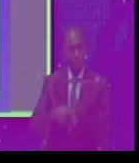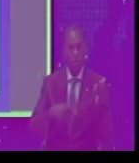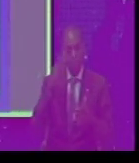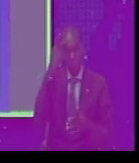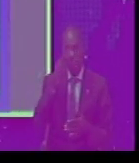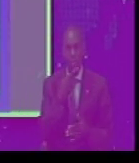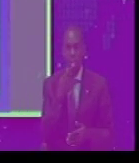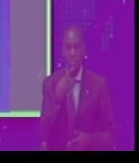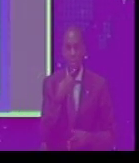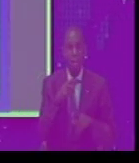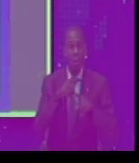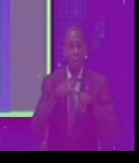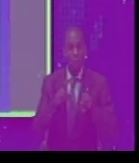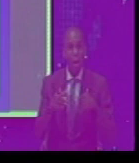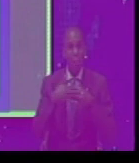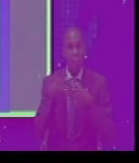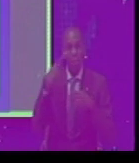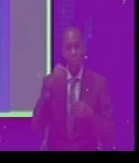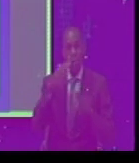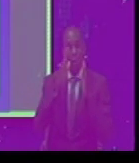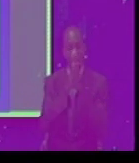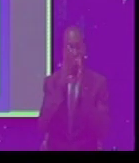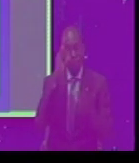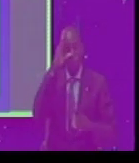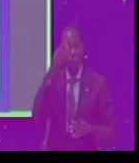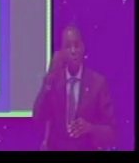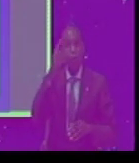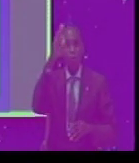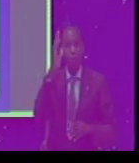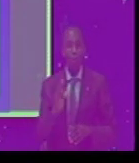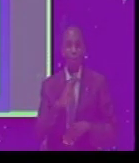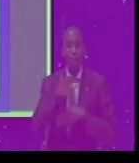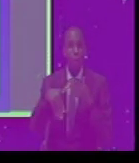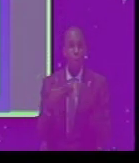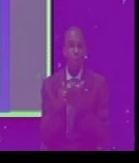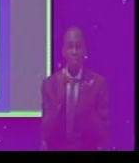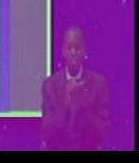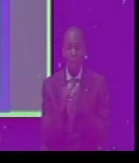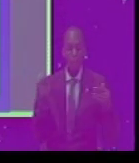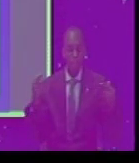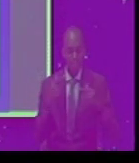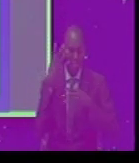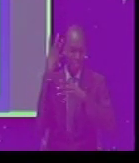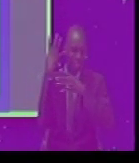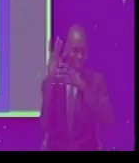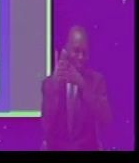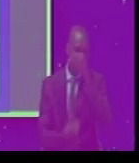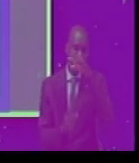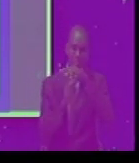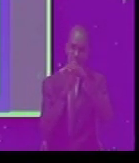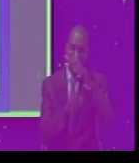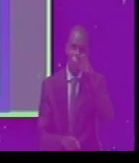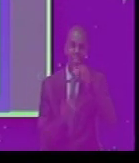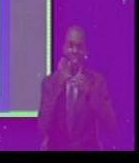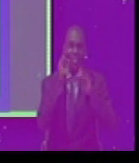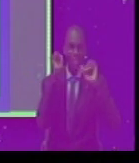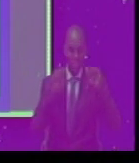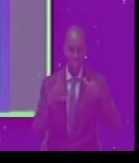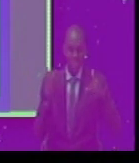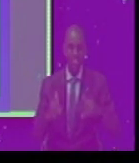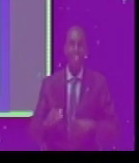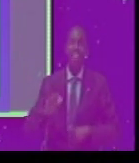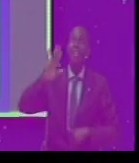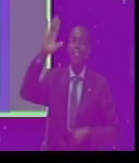raise that hand according to her parents, but after the prayers of the man of God tonight, all that